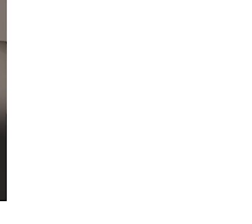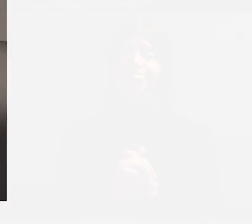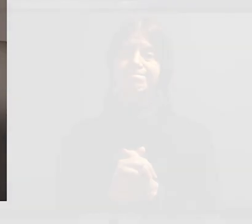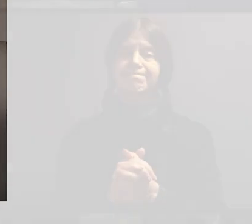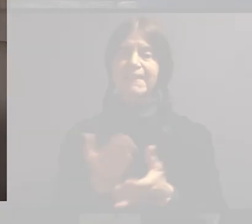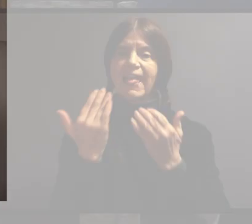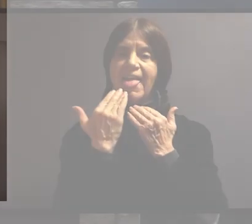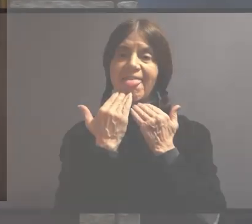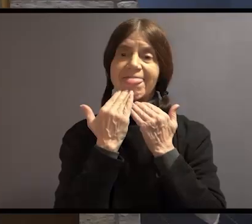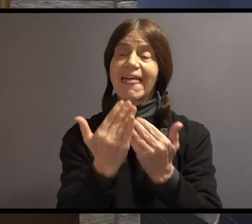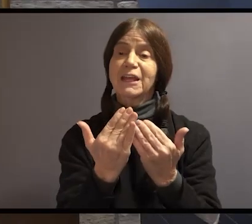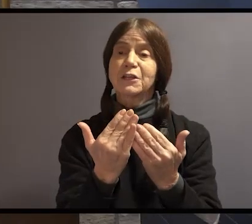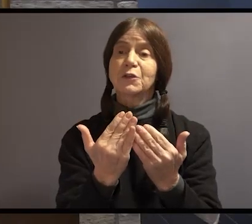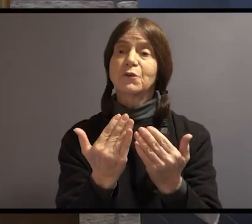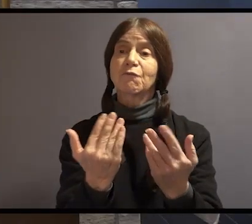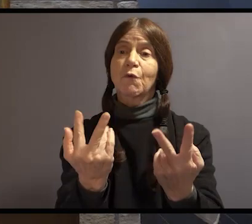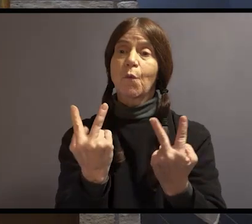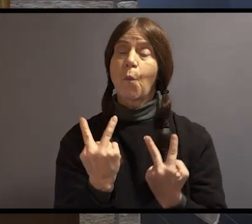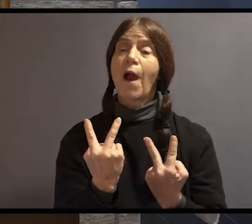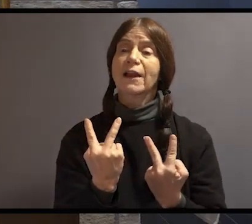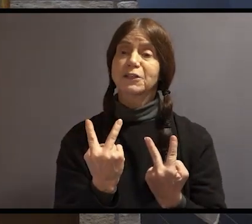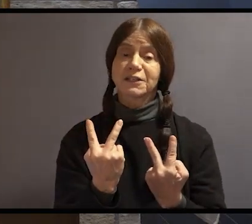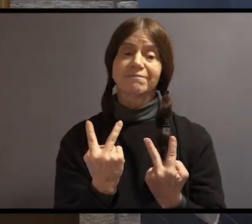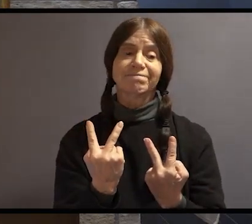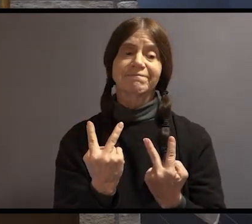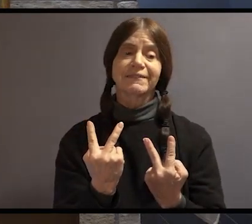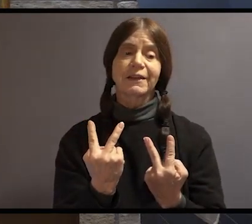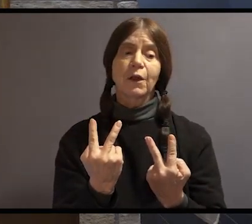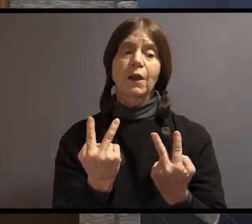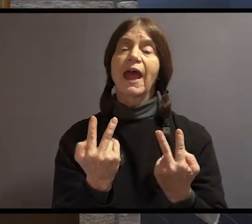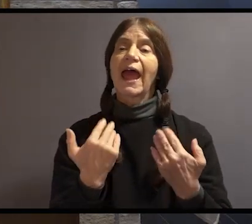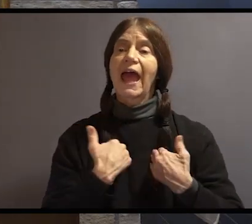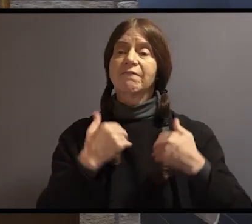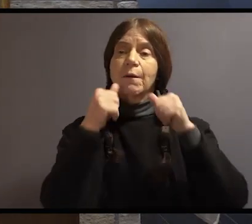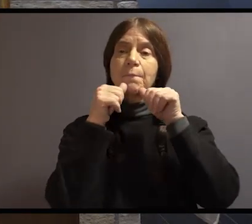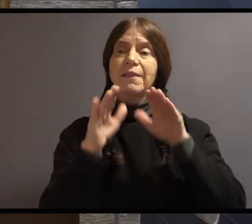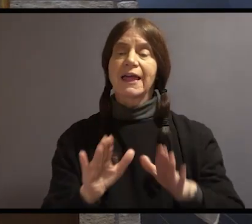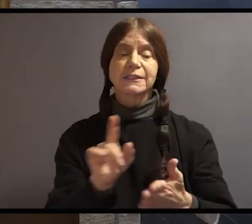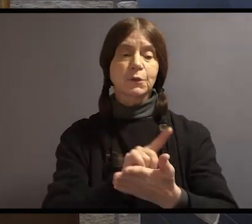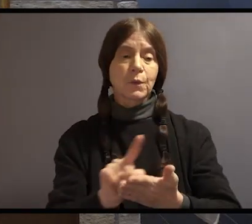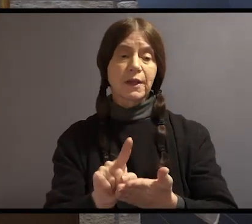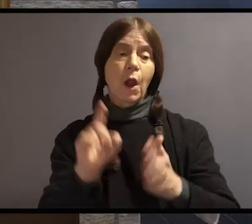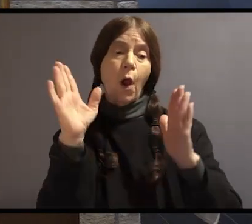mainstreetliving.com. Thank you again for joining us today, and have a blessed week.